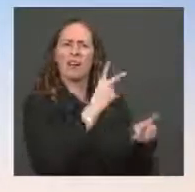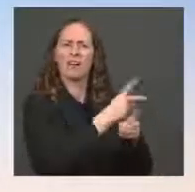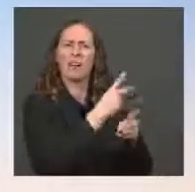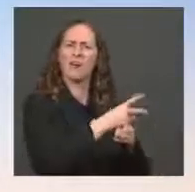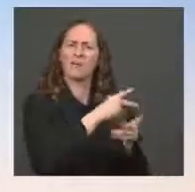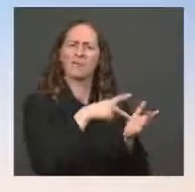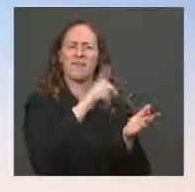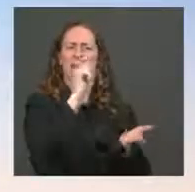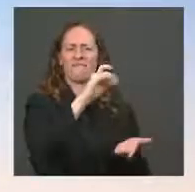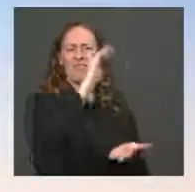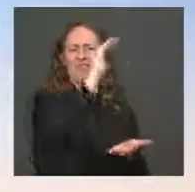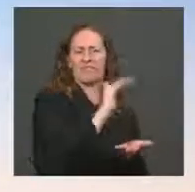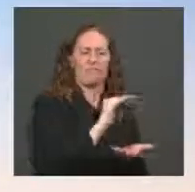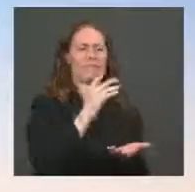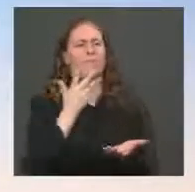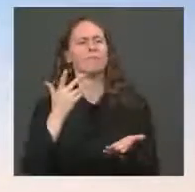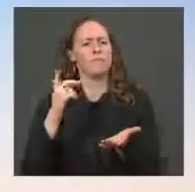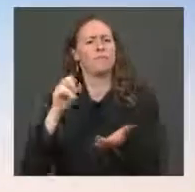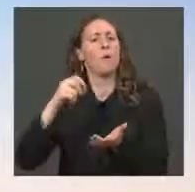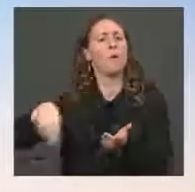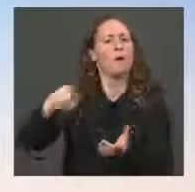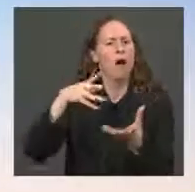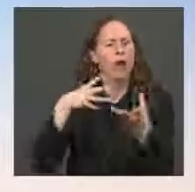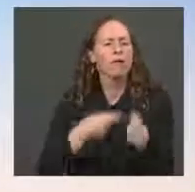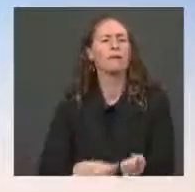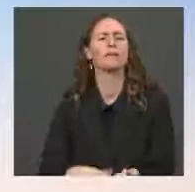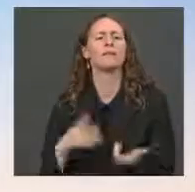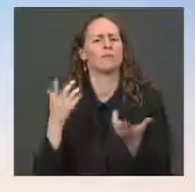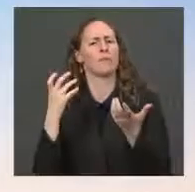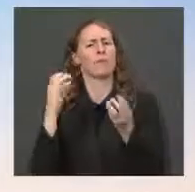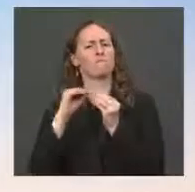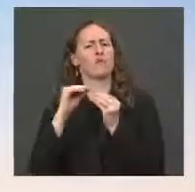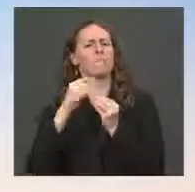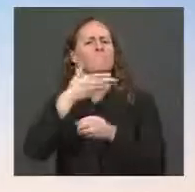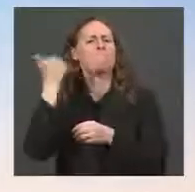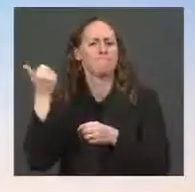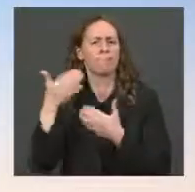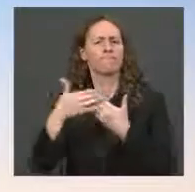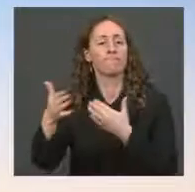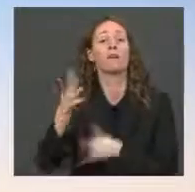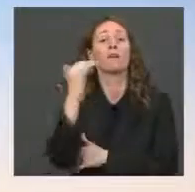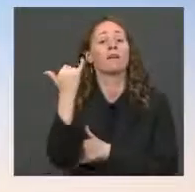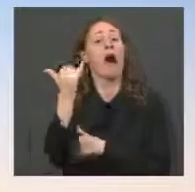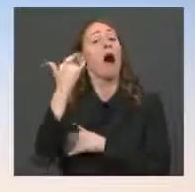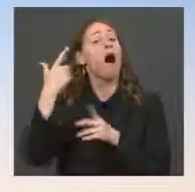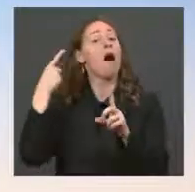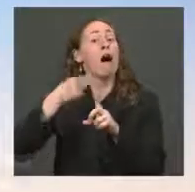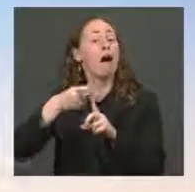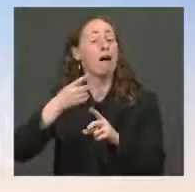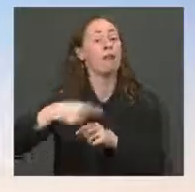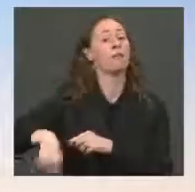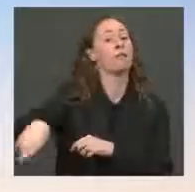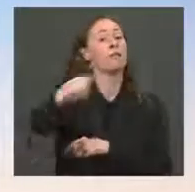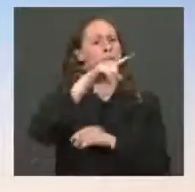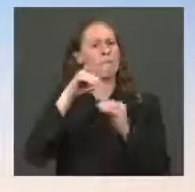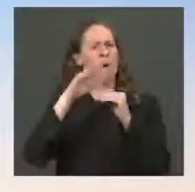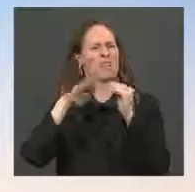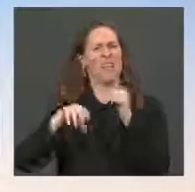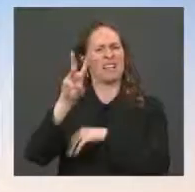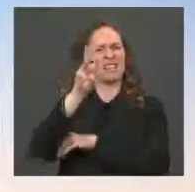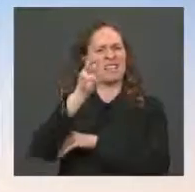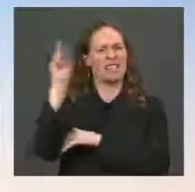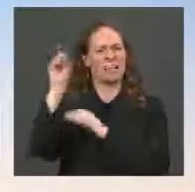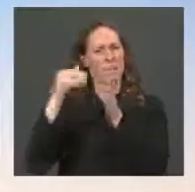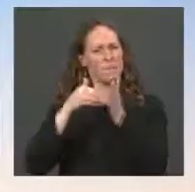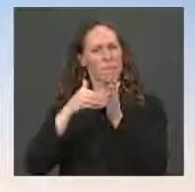families. Last piece I wanted to note is today the families of more than 60 million children, nearly 90% of American